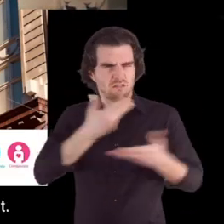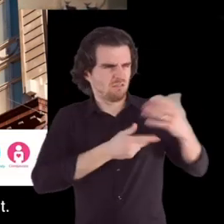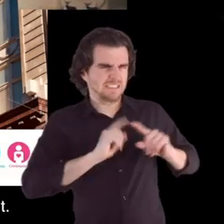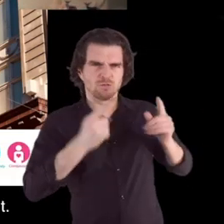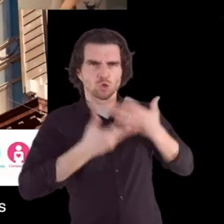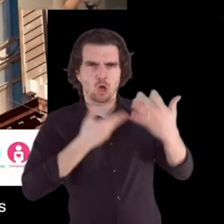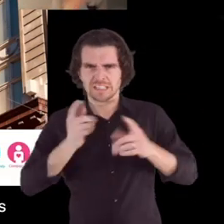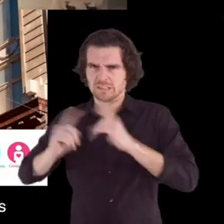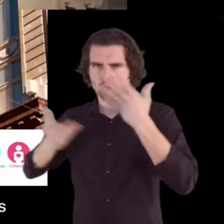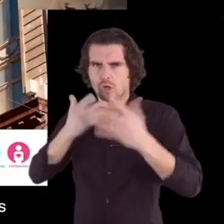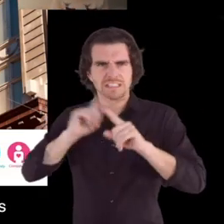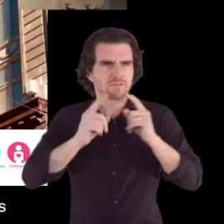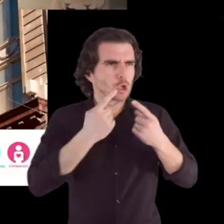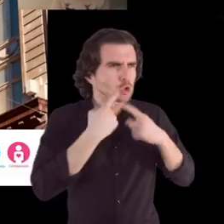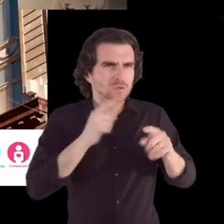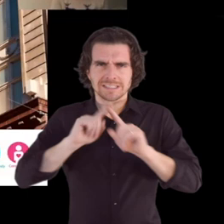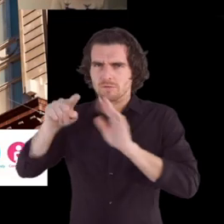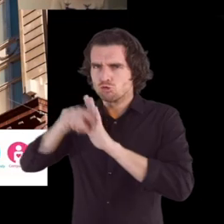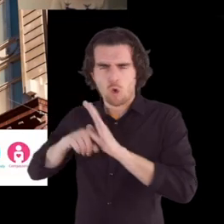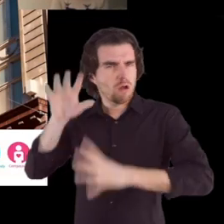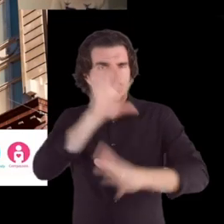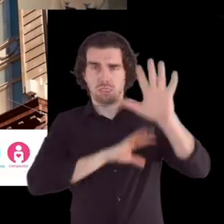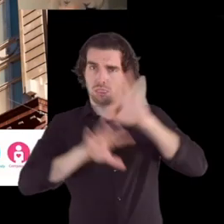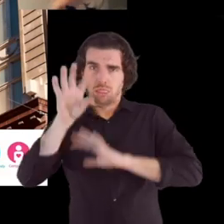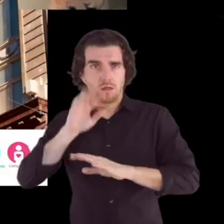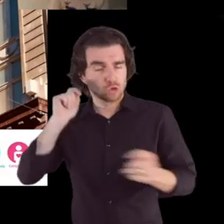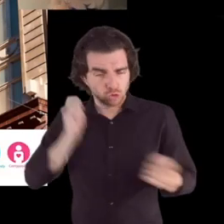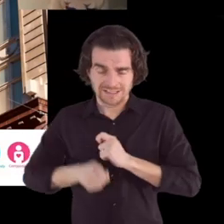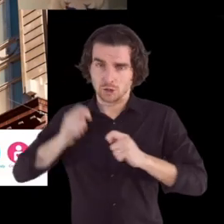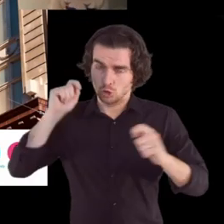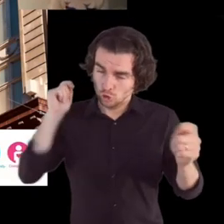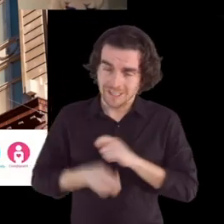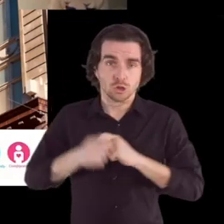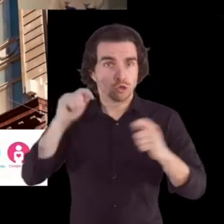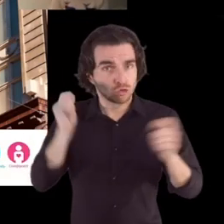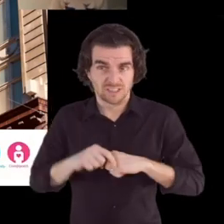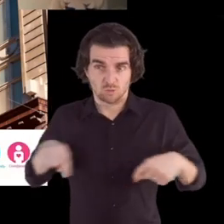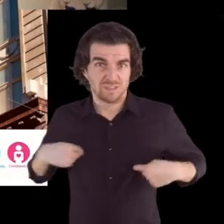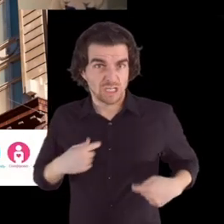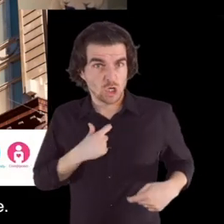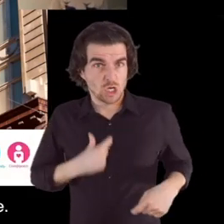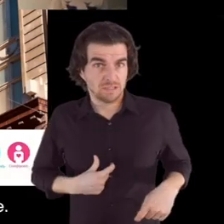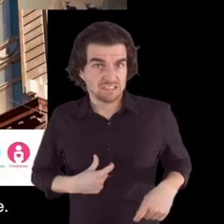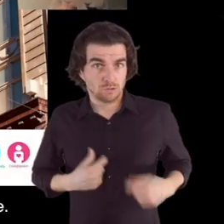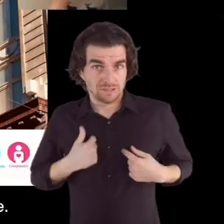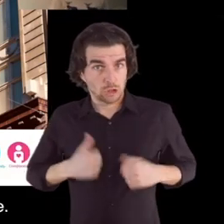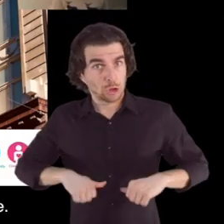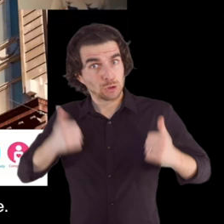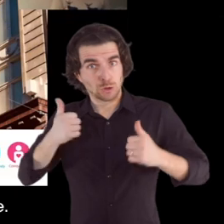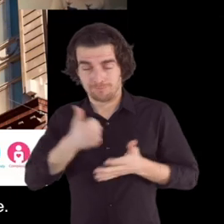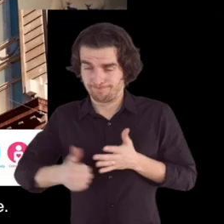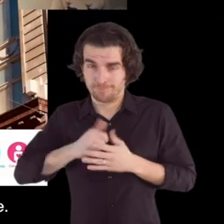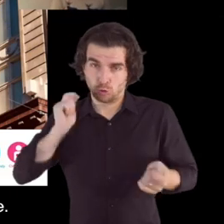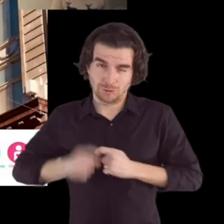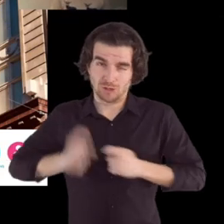day it was different. You were watching the news sometimes to see what the latest would be. So it's just constant change. And we know as human beings, we're not good with constant